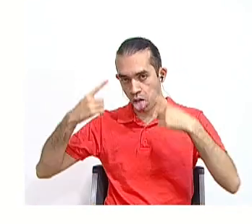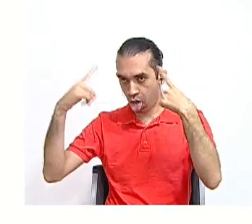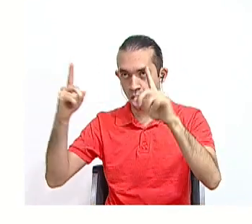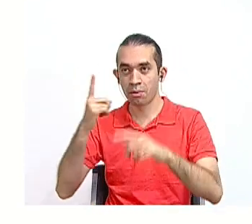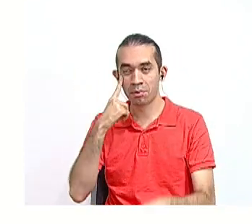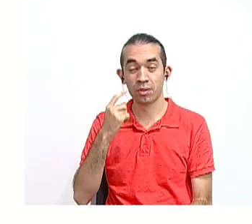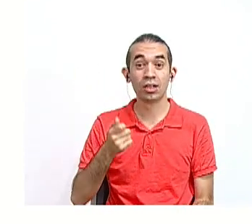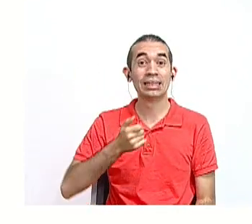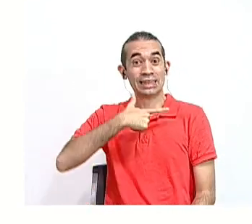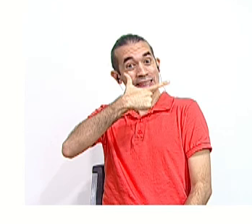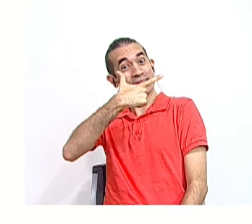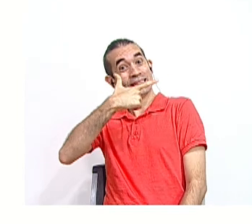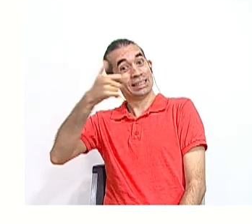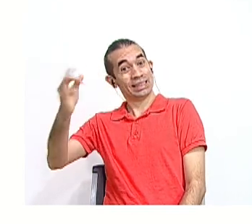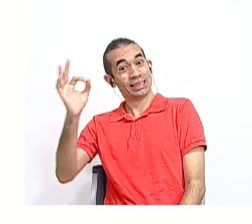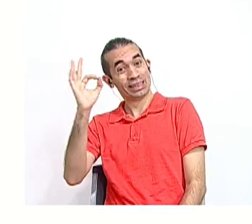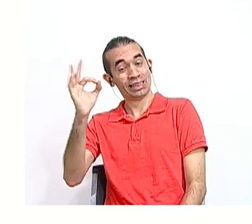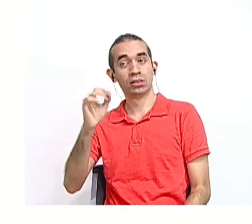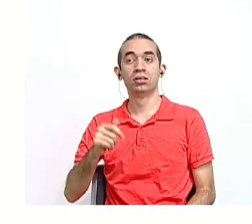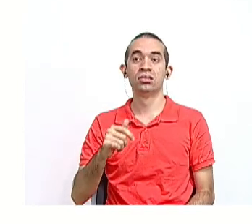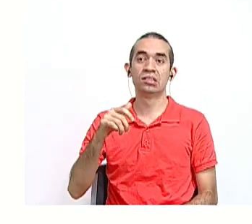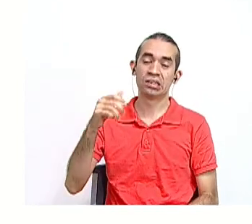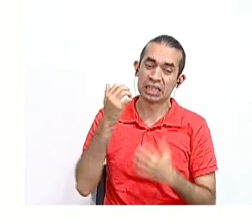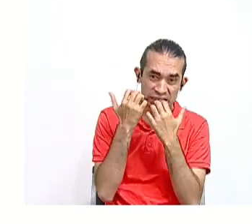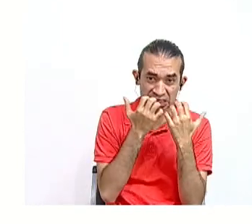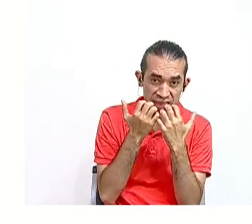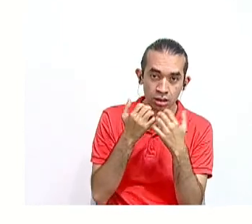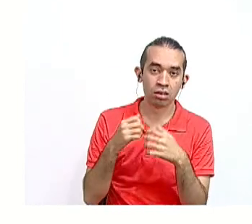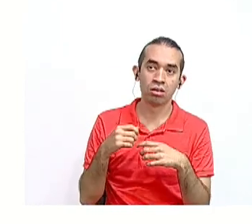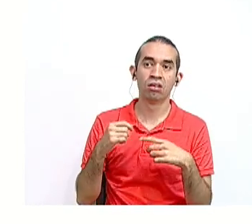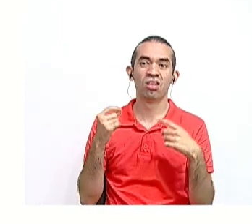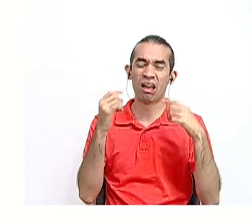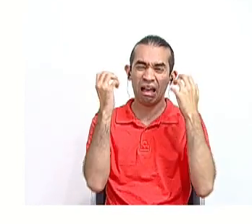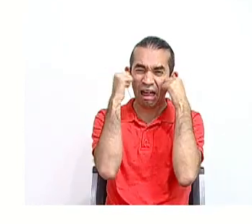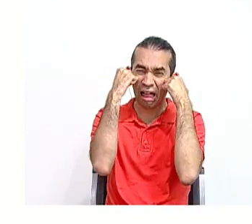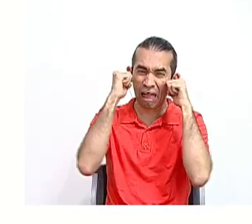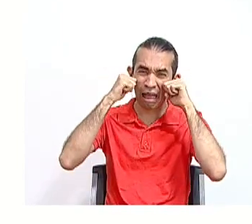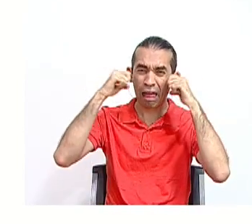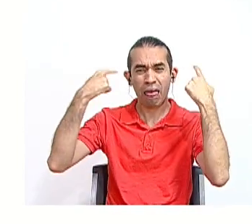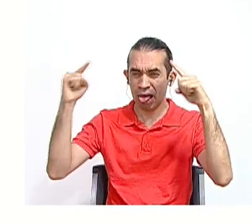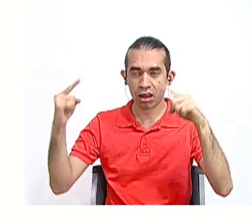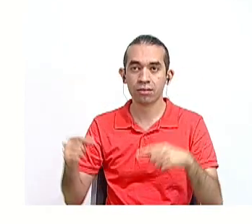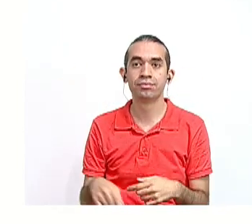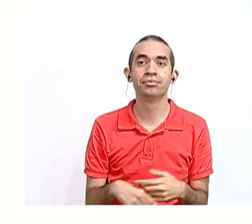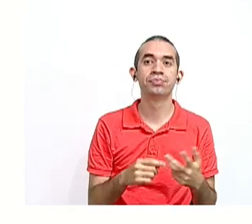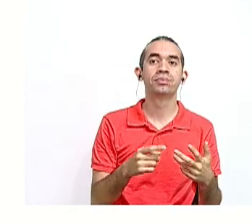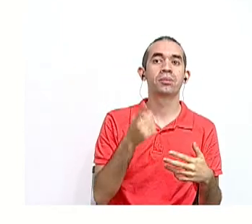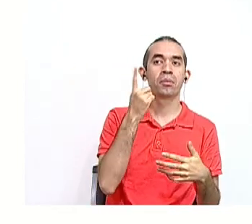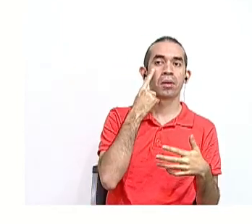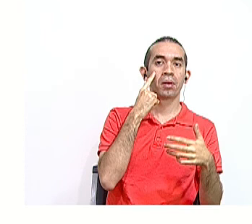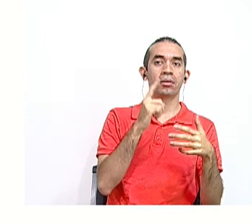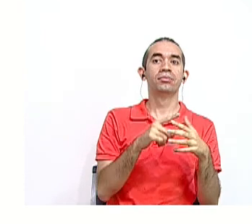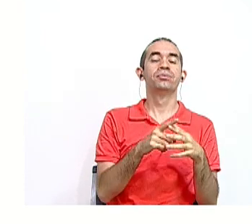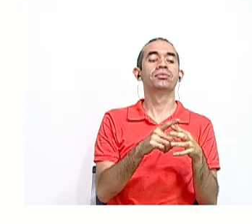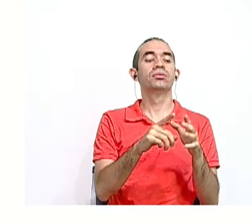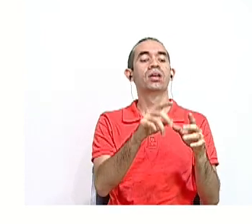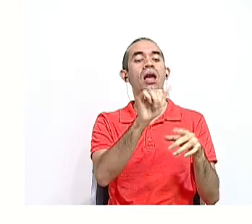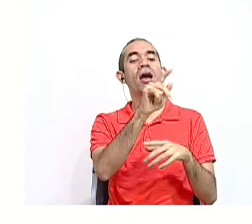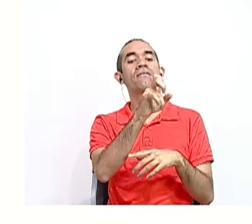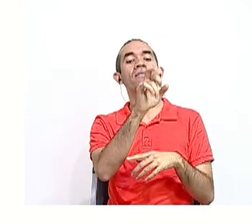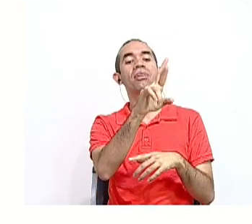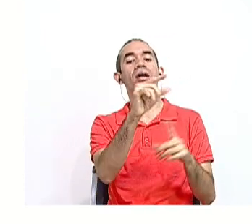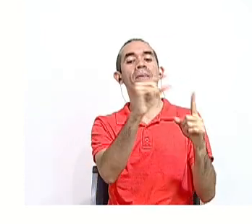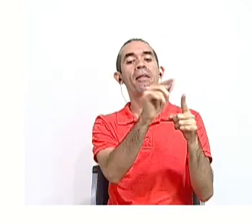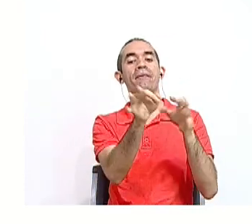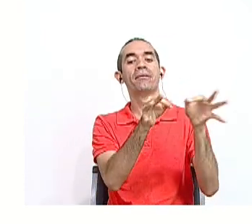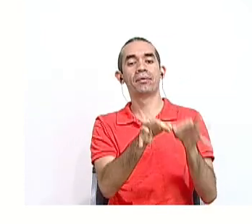really happy, the other one, or not achieved. I extracted specific details from a video about the definition of avatar. I hope